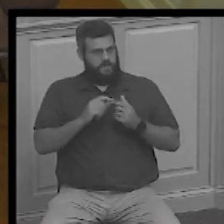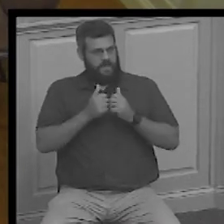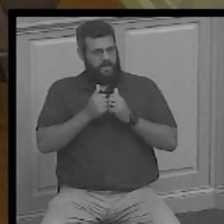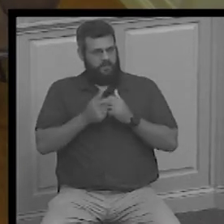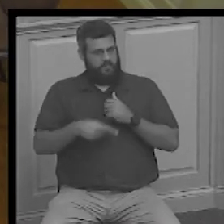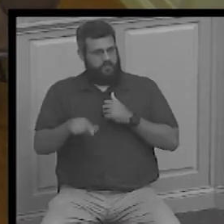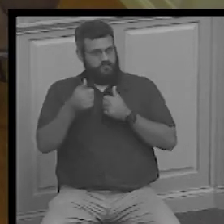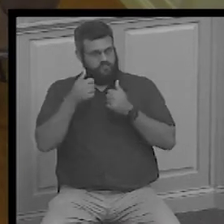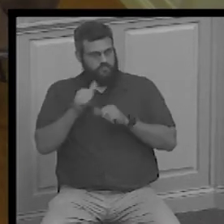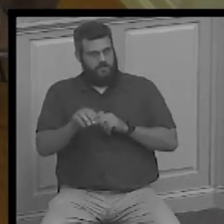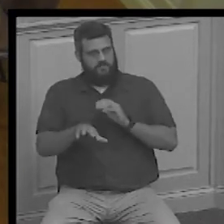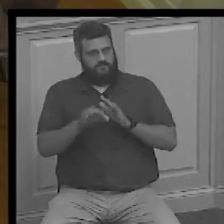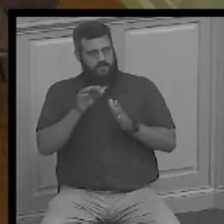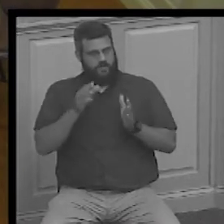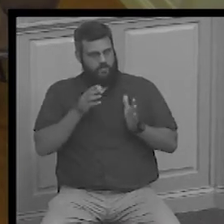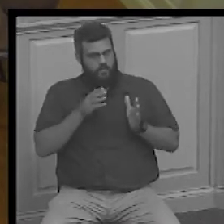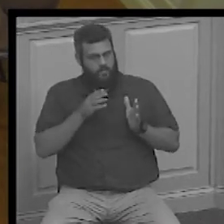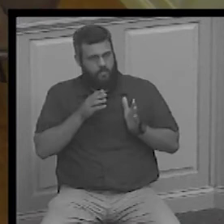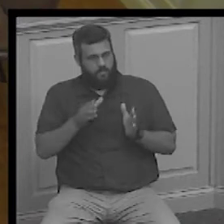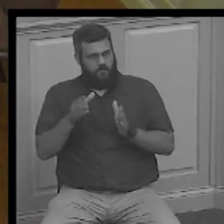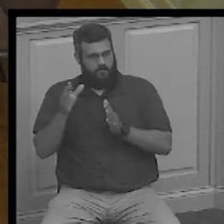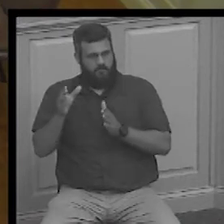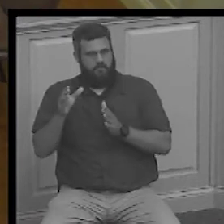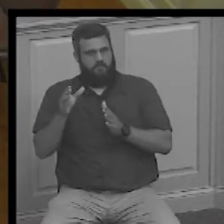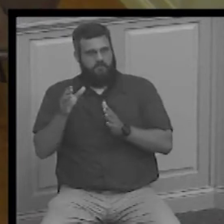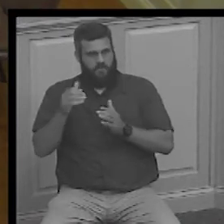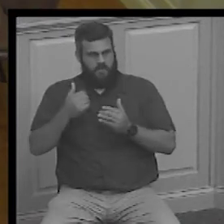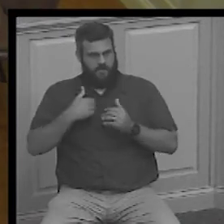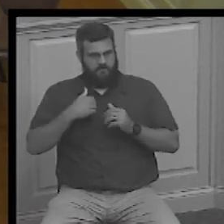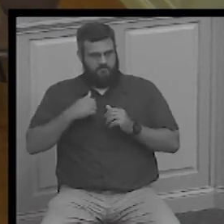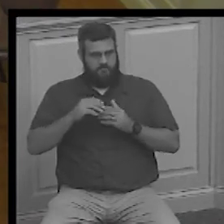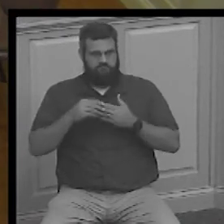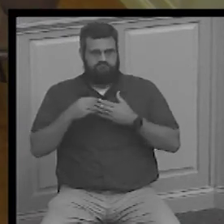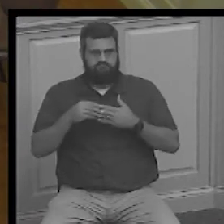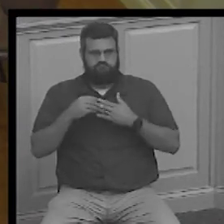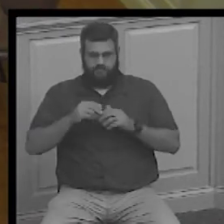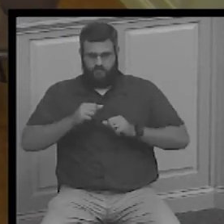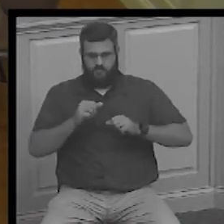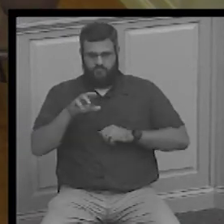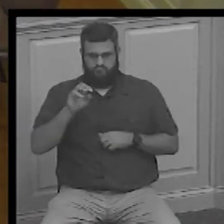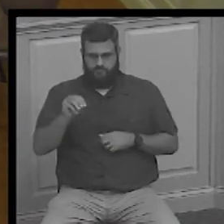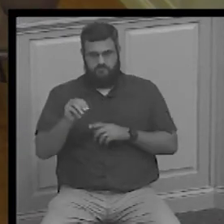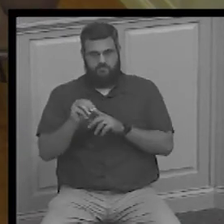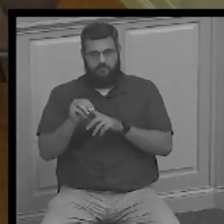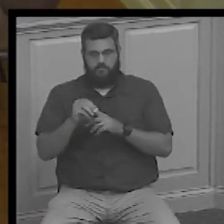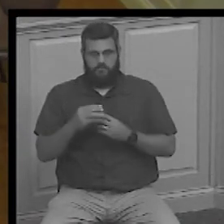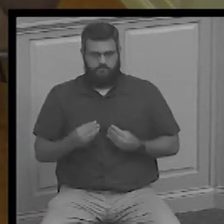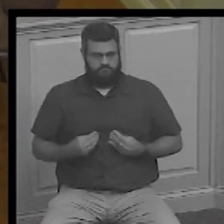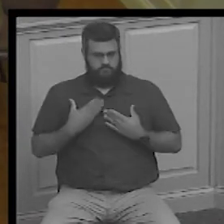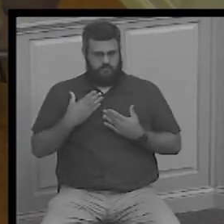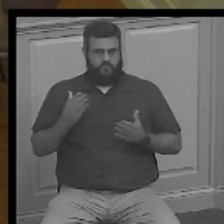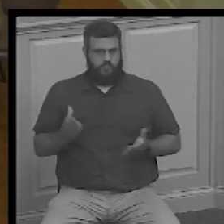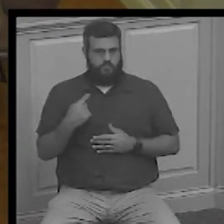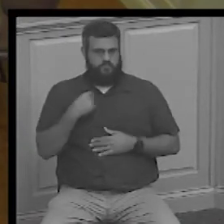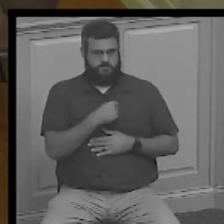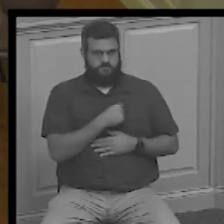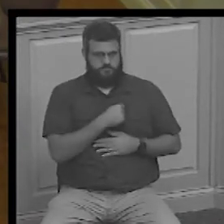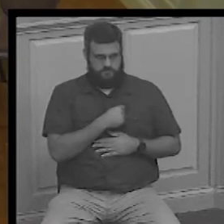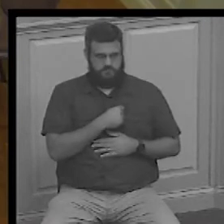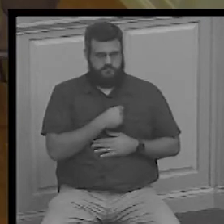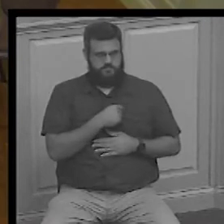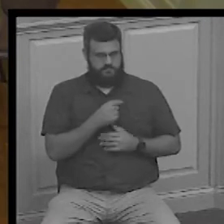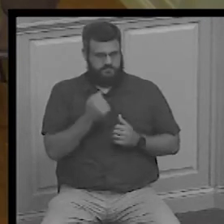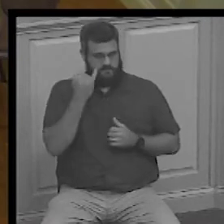is trying to find ways to give that wriggle room some life that is encouraging to everyone on a couple of